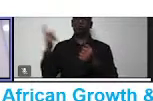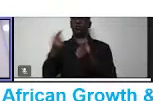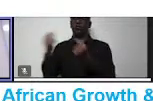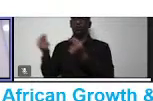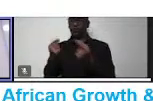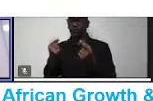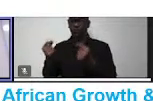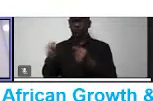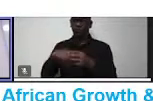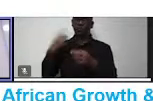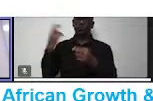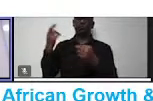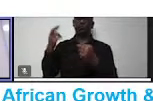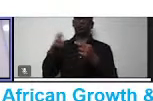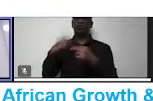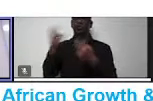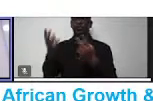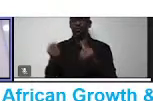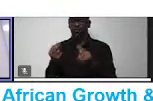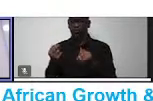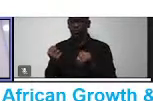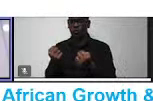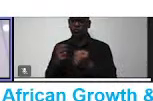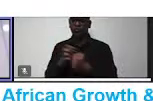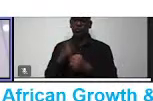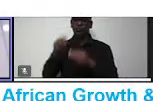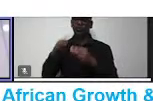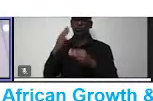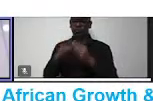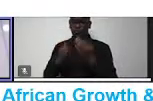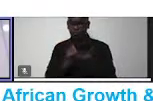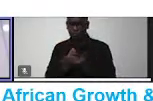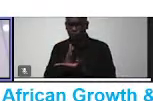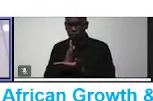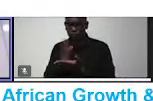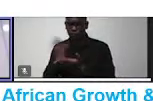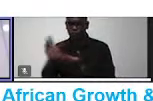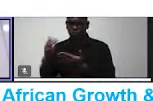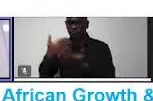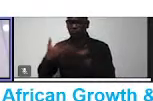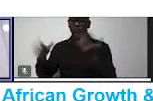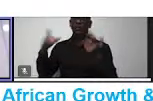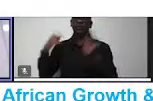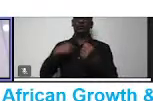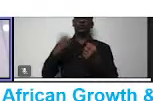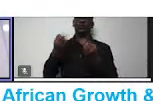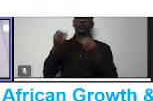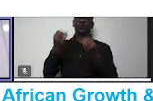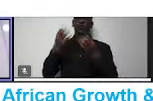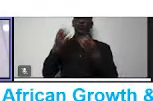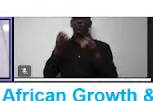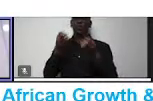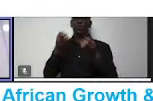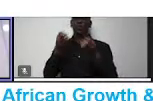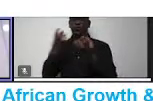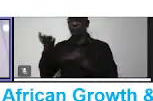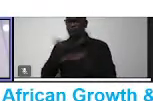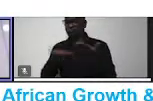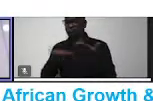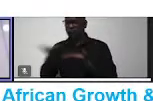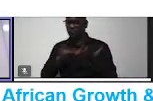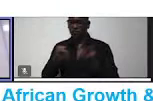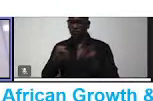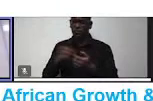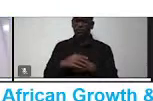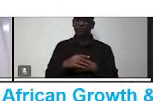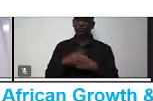renew and to ensure, you know, basically there's not a lot of negotiation that goes on here, and it's not set in stone. It can